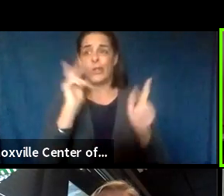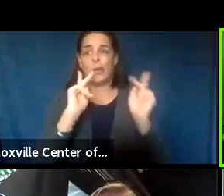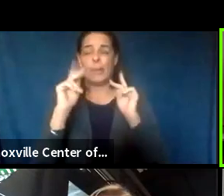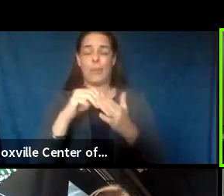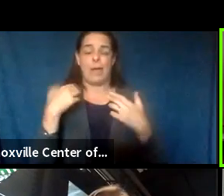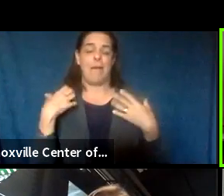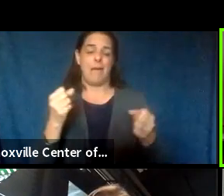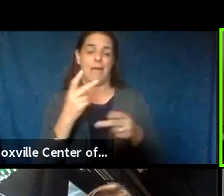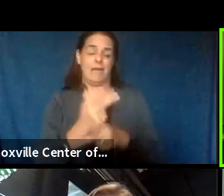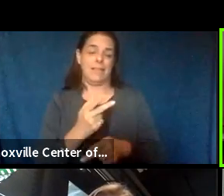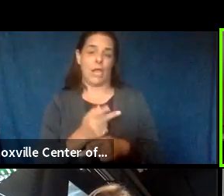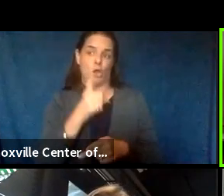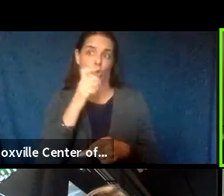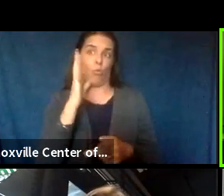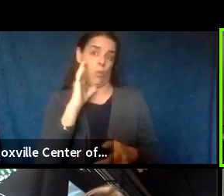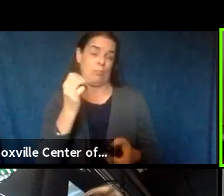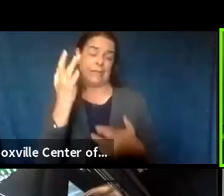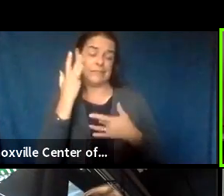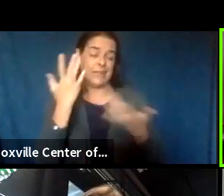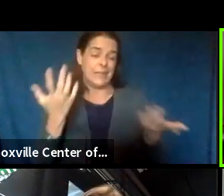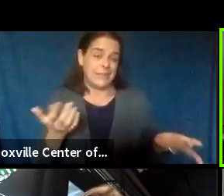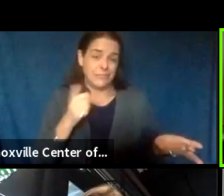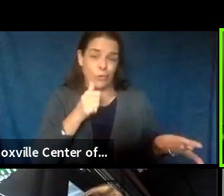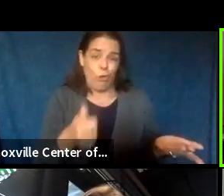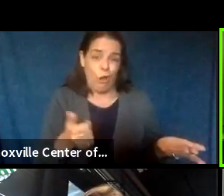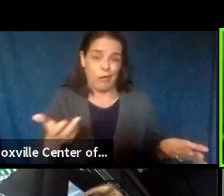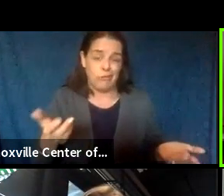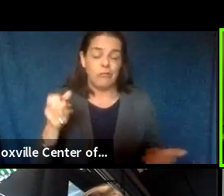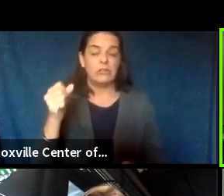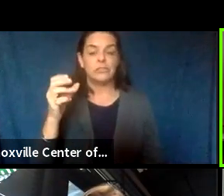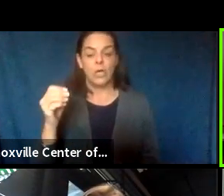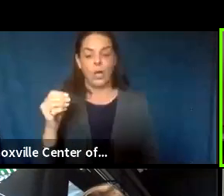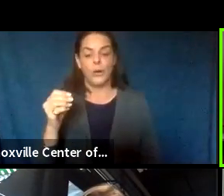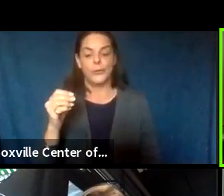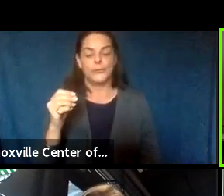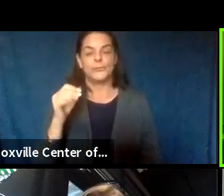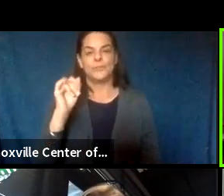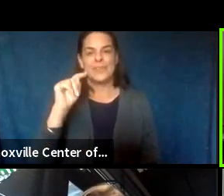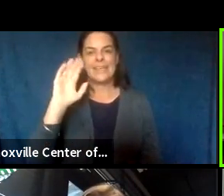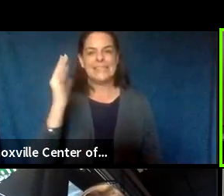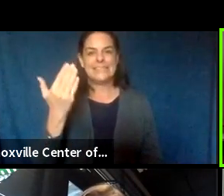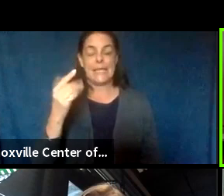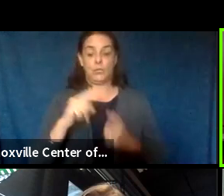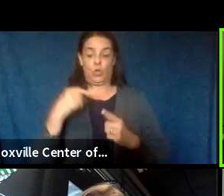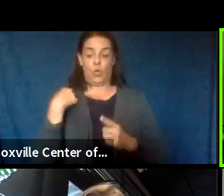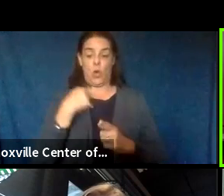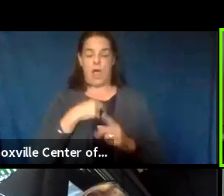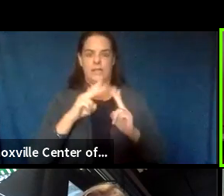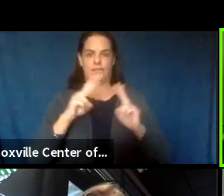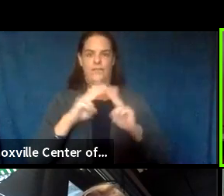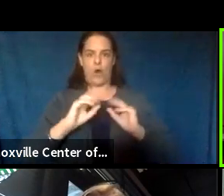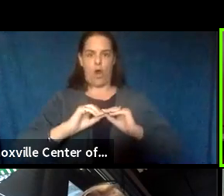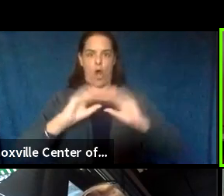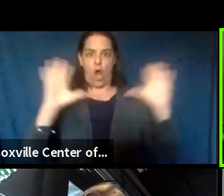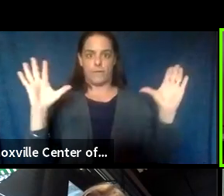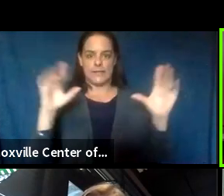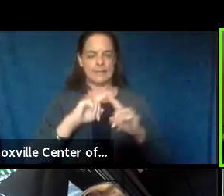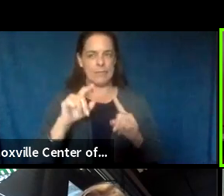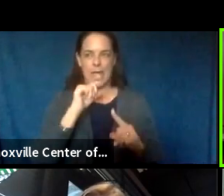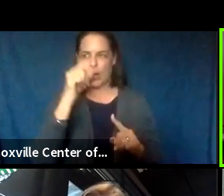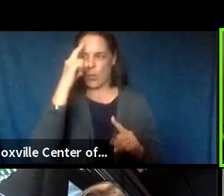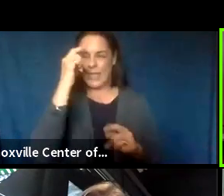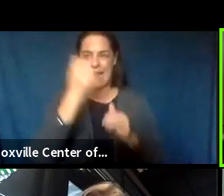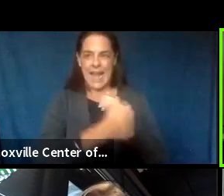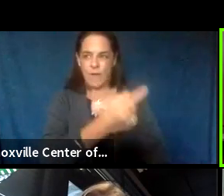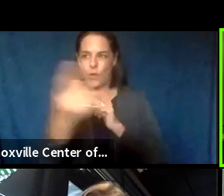in healthcare who would be sick. So this seems so obvious to us, but I'm not sure it's always obvious to